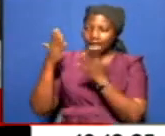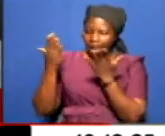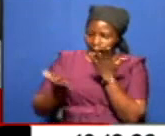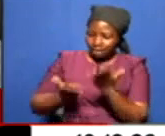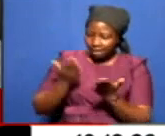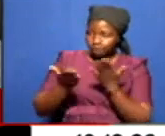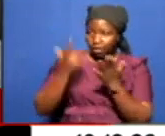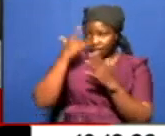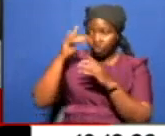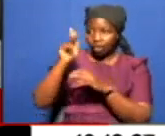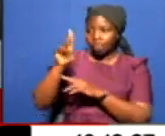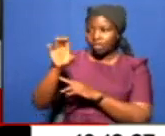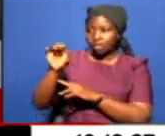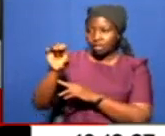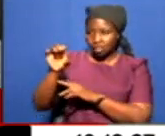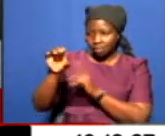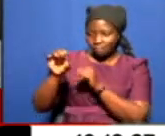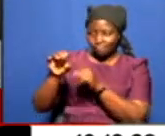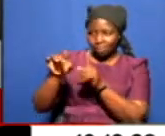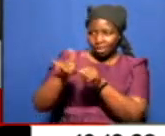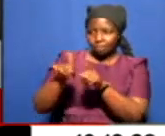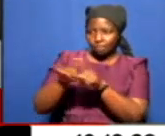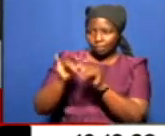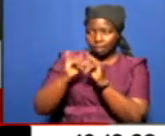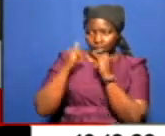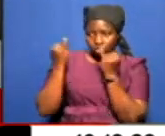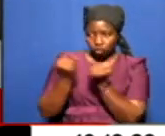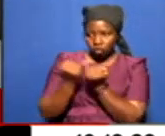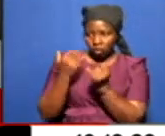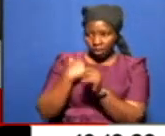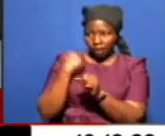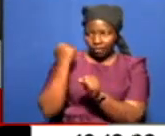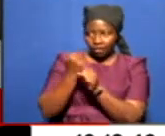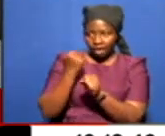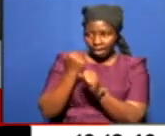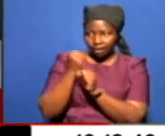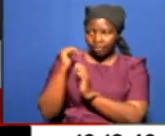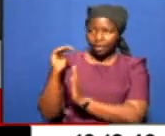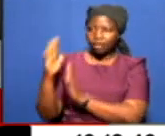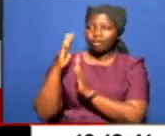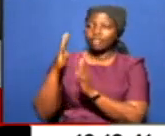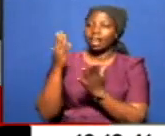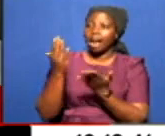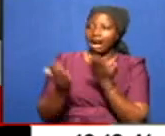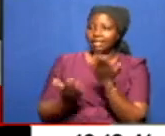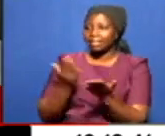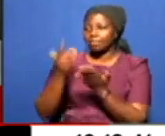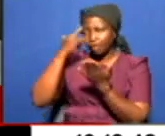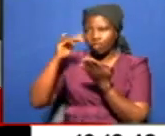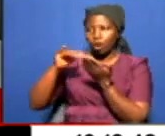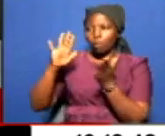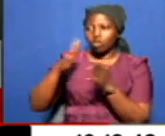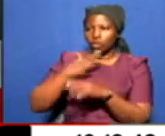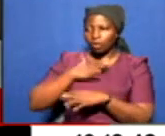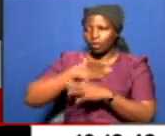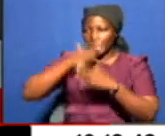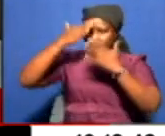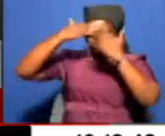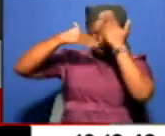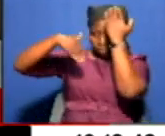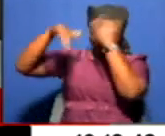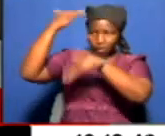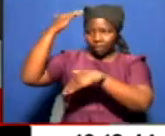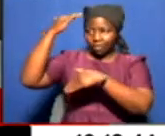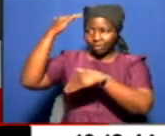as an institution. Mm-hmm. We have done security assessment for most of our universities. Mm-hmm. We